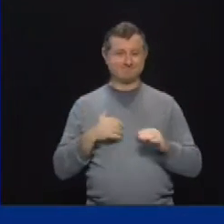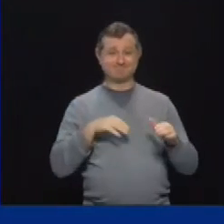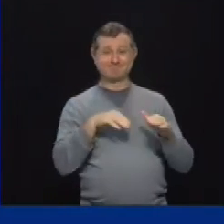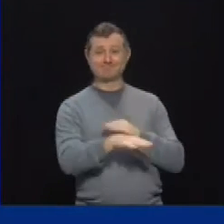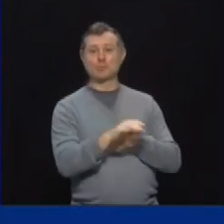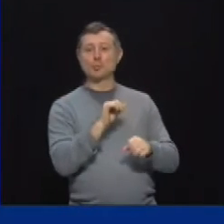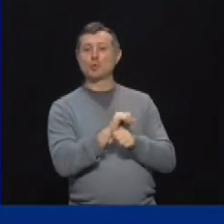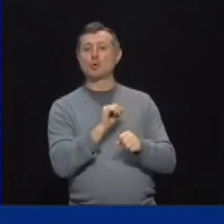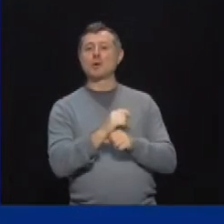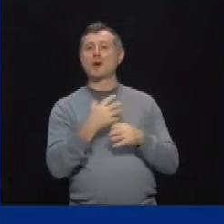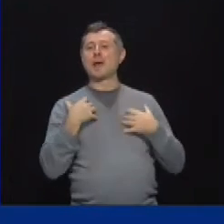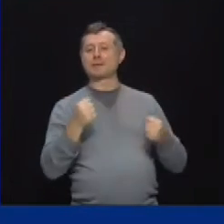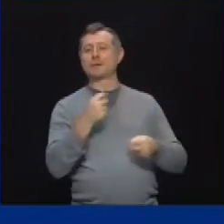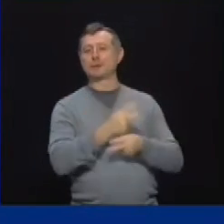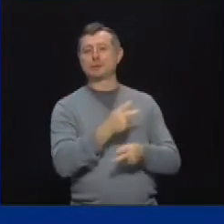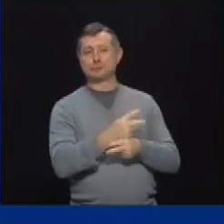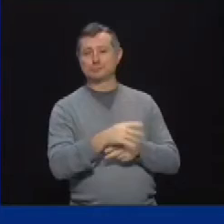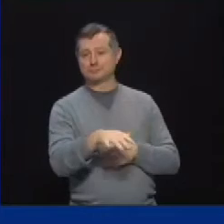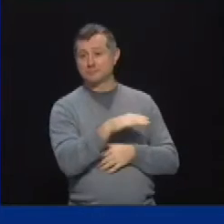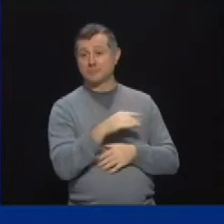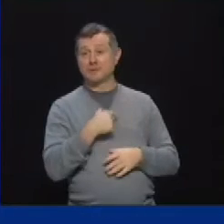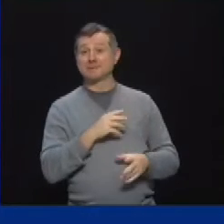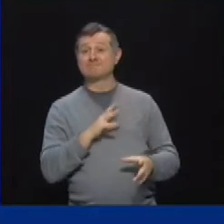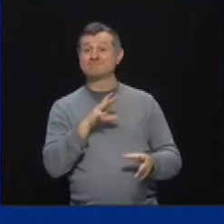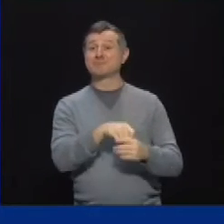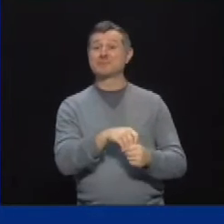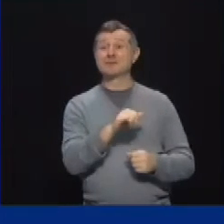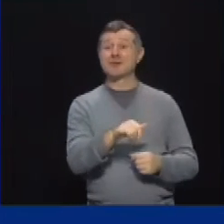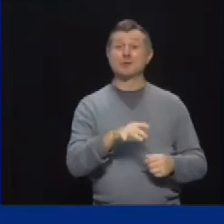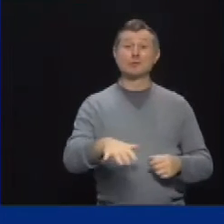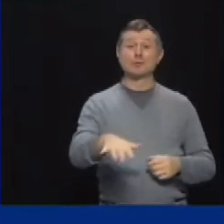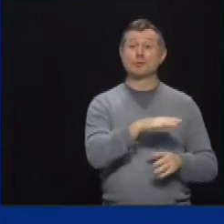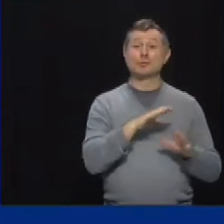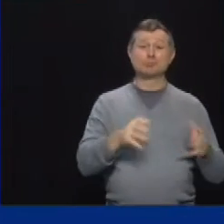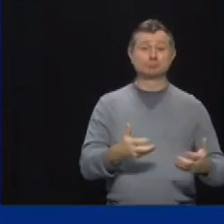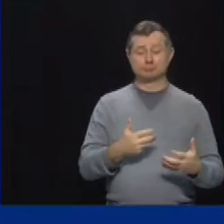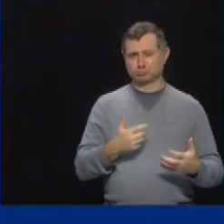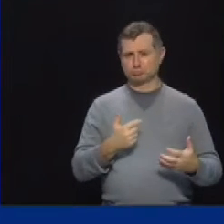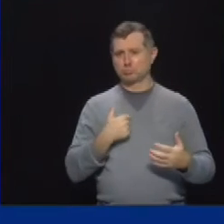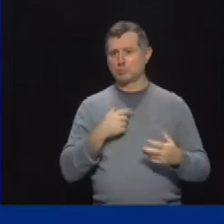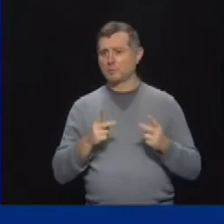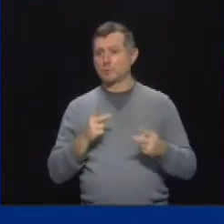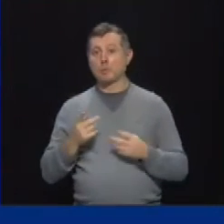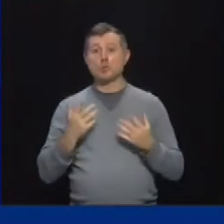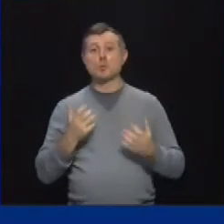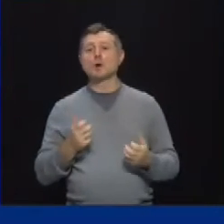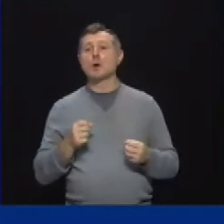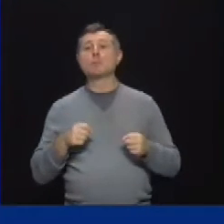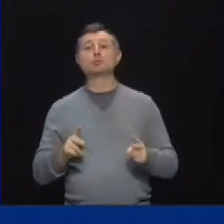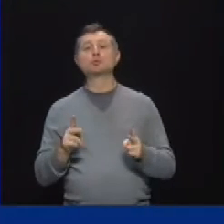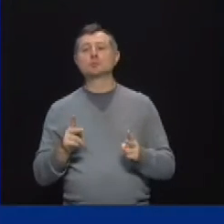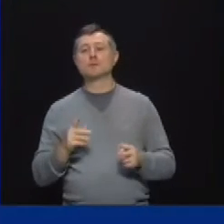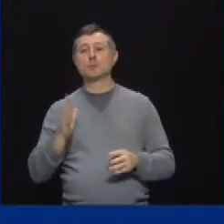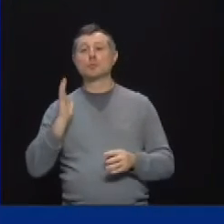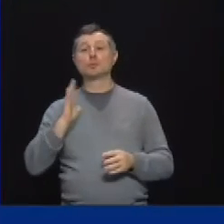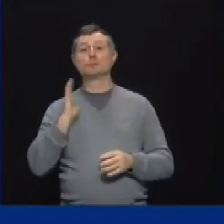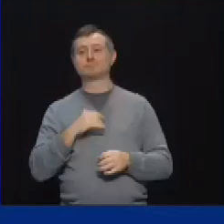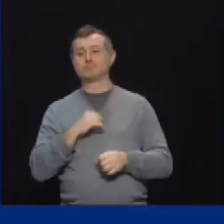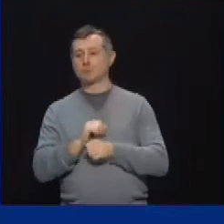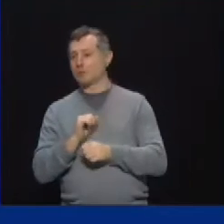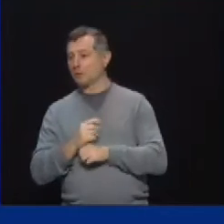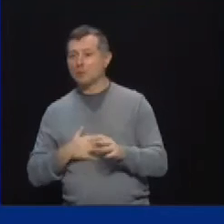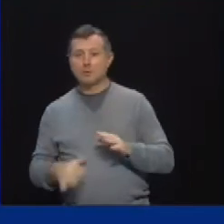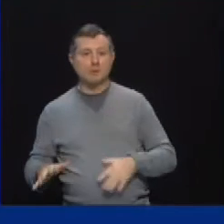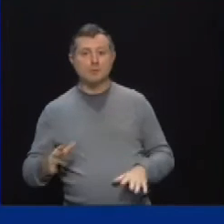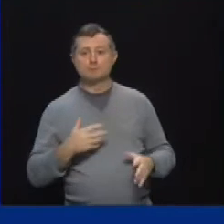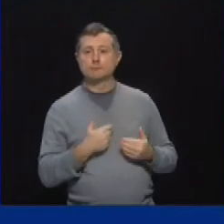of this team moving forward, or people just looking for an opportunity because the job they had is no longer there, we need you in healthcare. We need